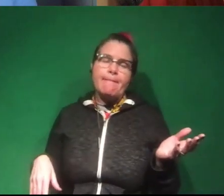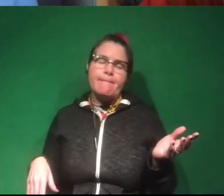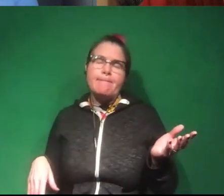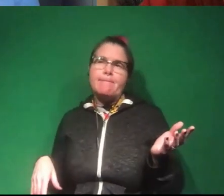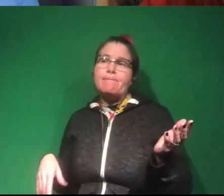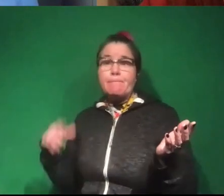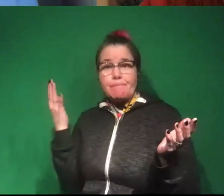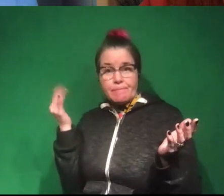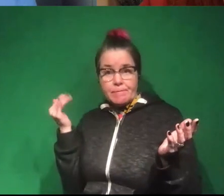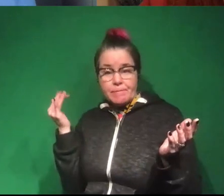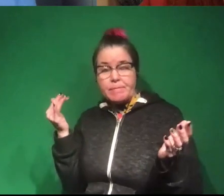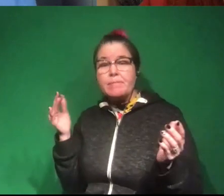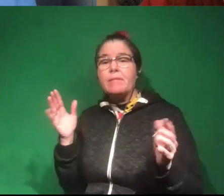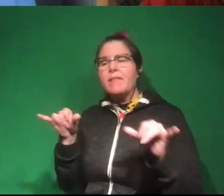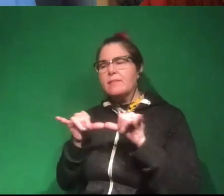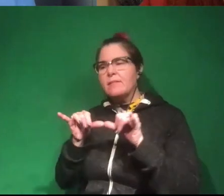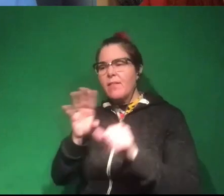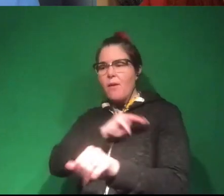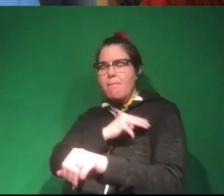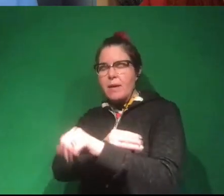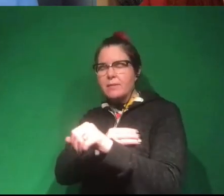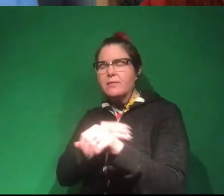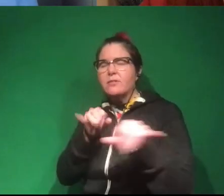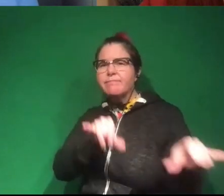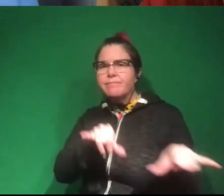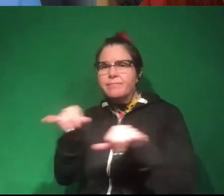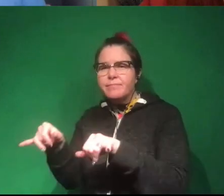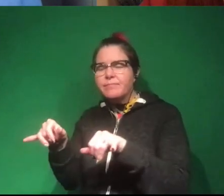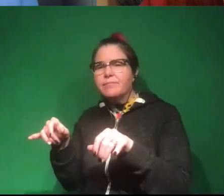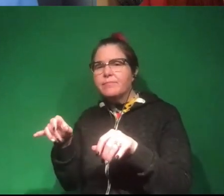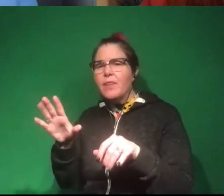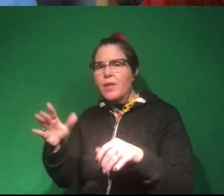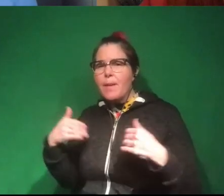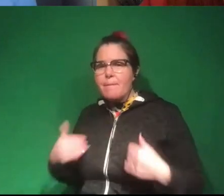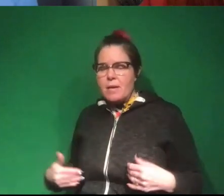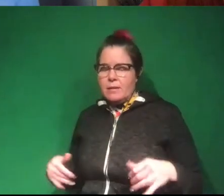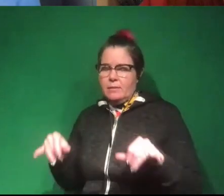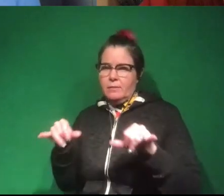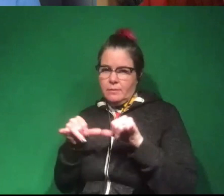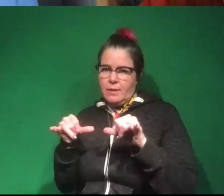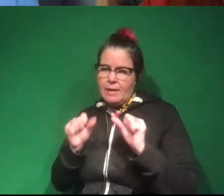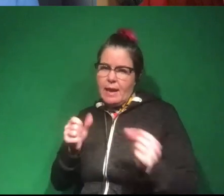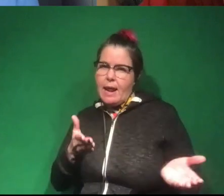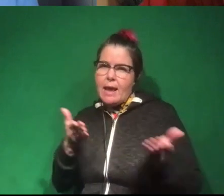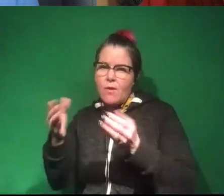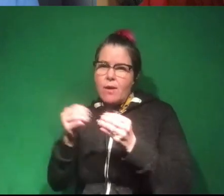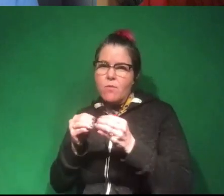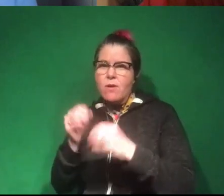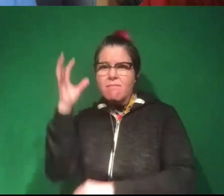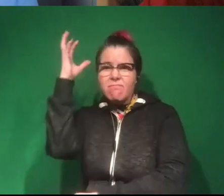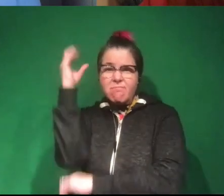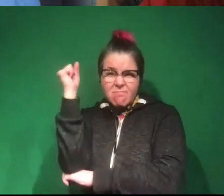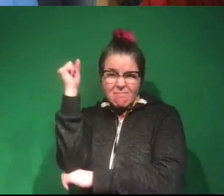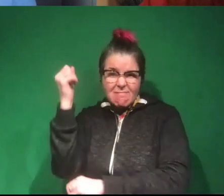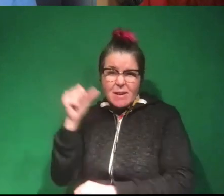because the kind of the size of their muscles relative to their body size. They can carry a lot more. Um, I'm not sure the maximum. I